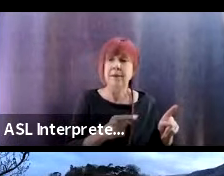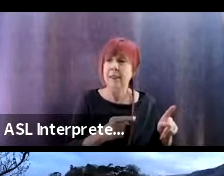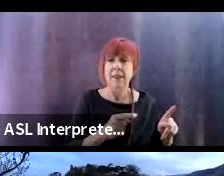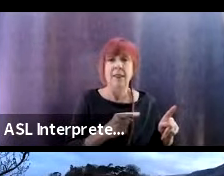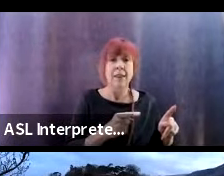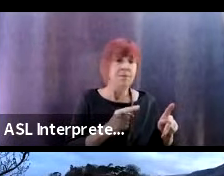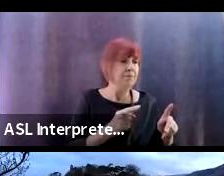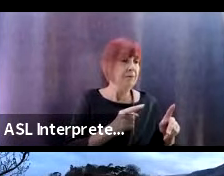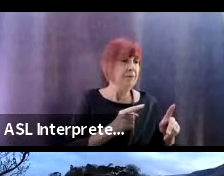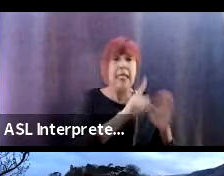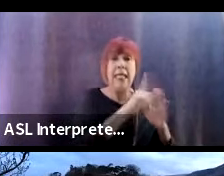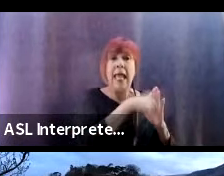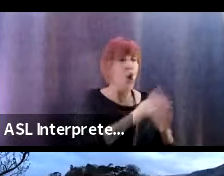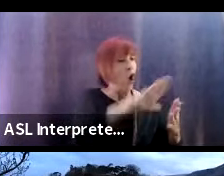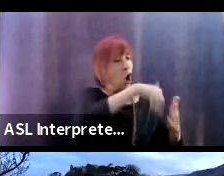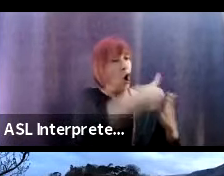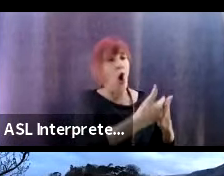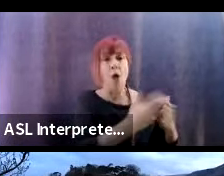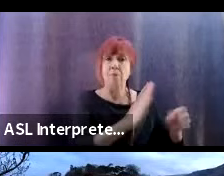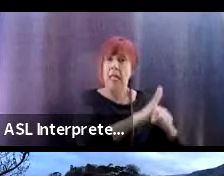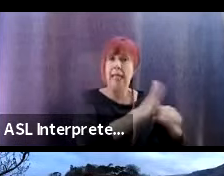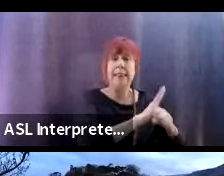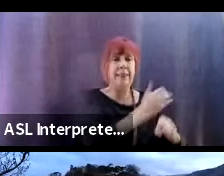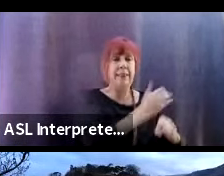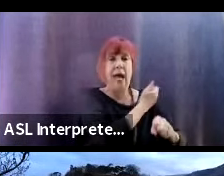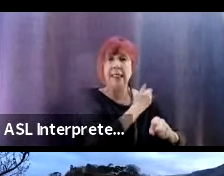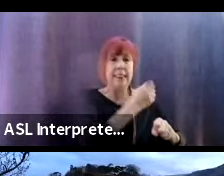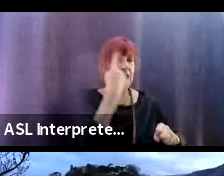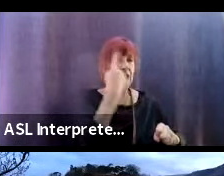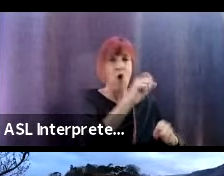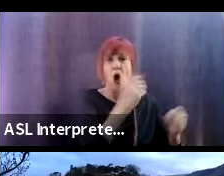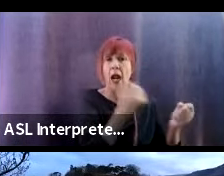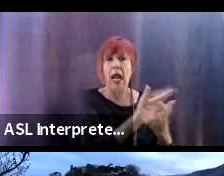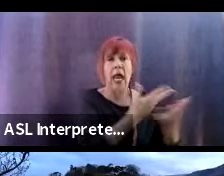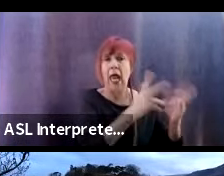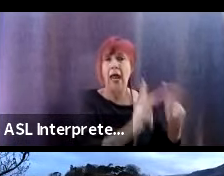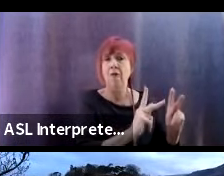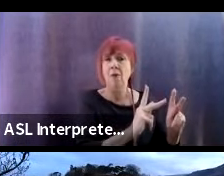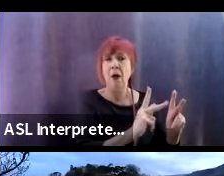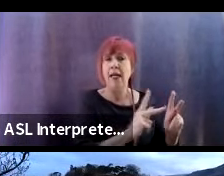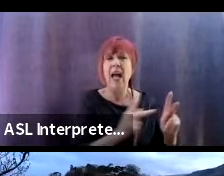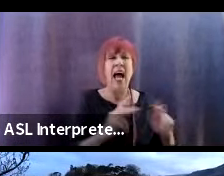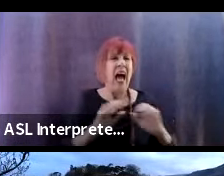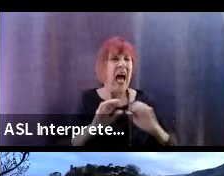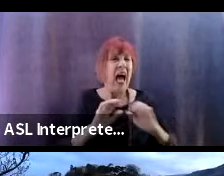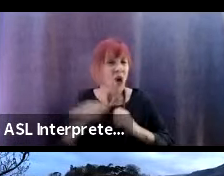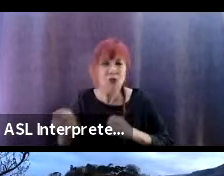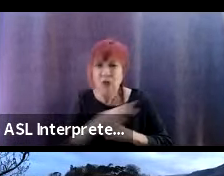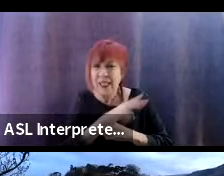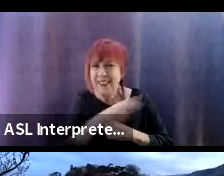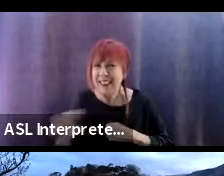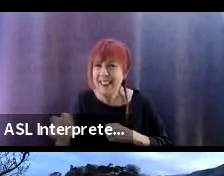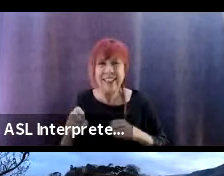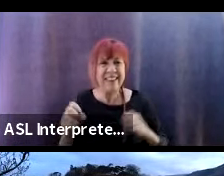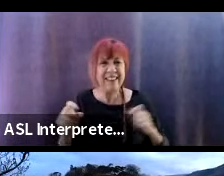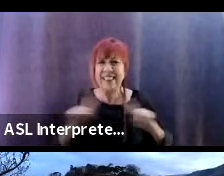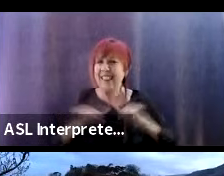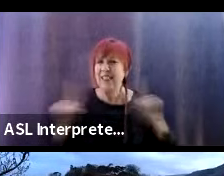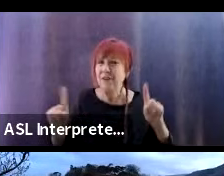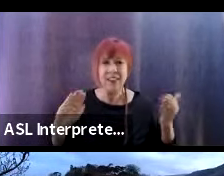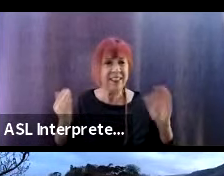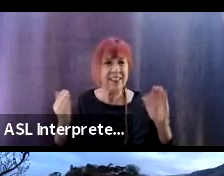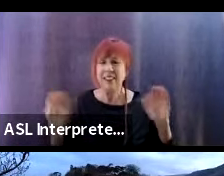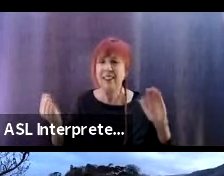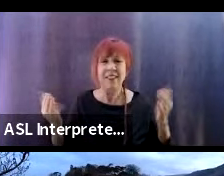everybody vaccinated per the president's promise? Big question. Thank you. Go